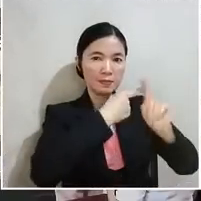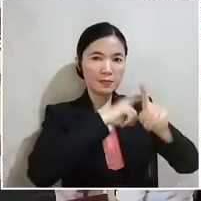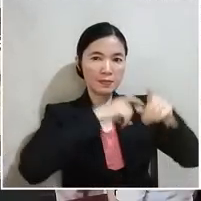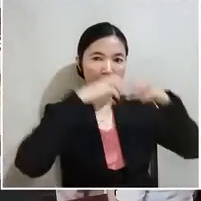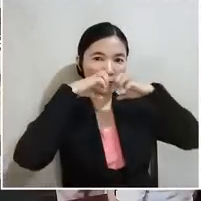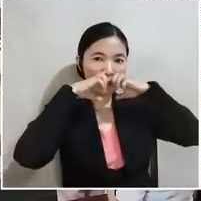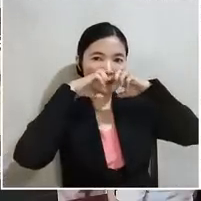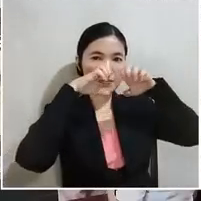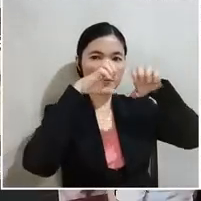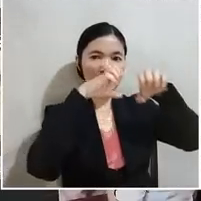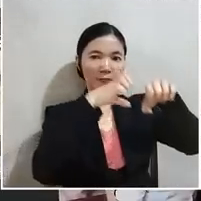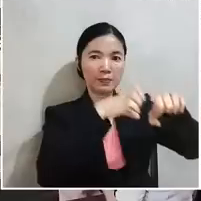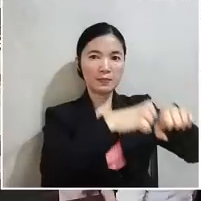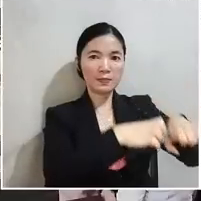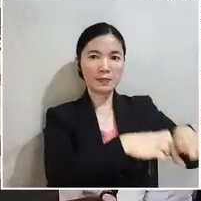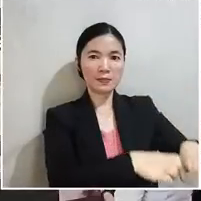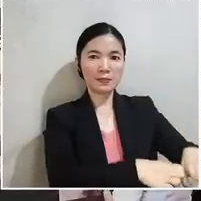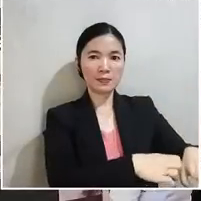from